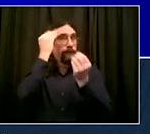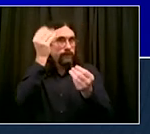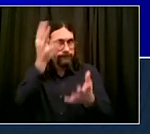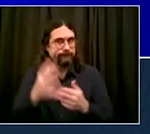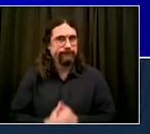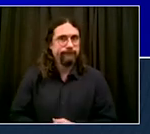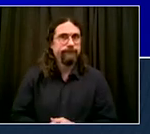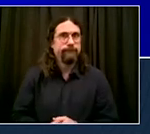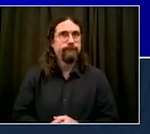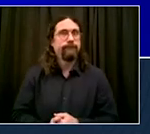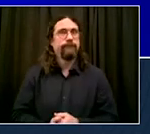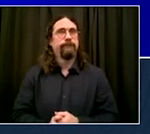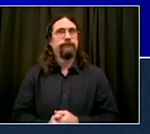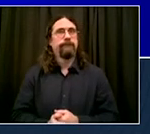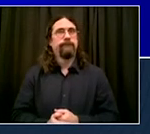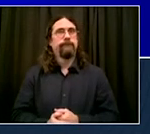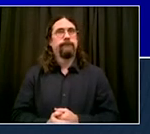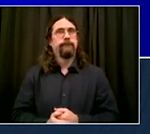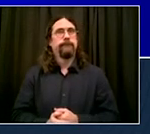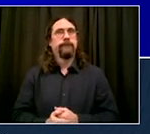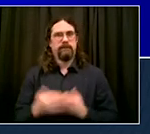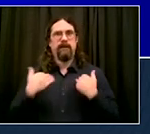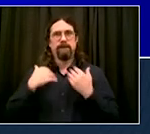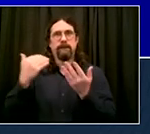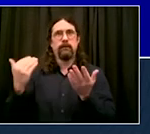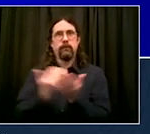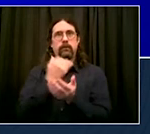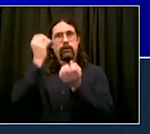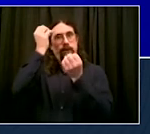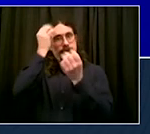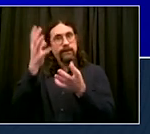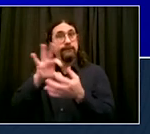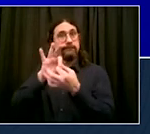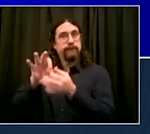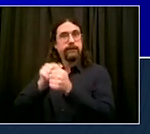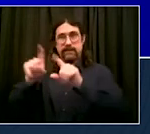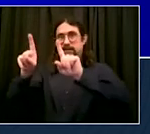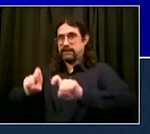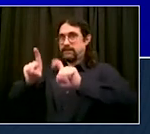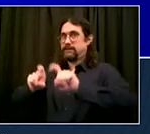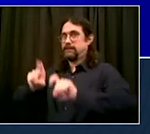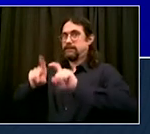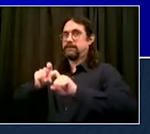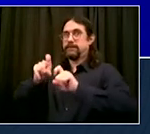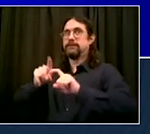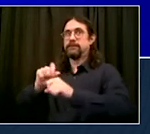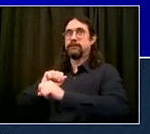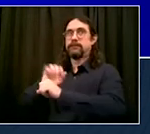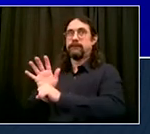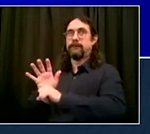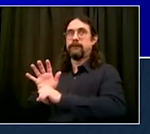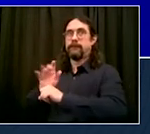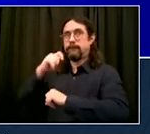latest information on testing, and the state of New York has reported across the state 12